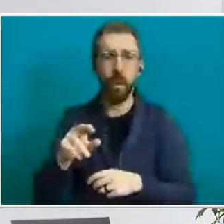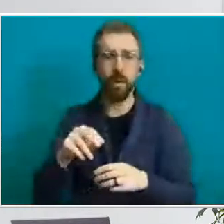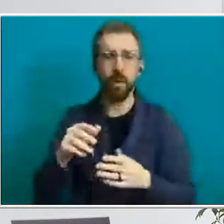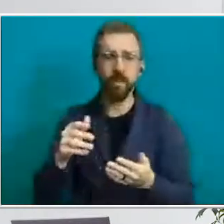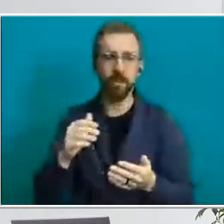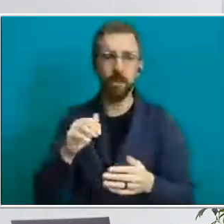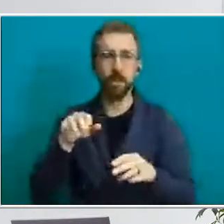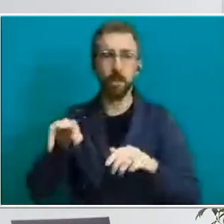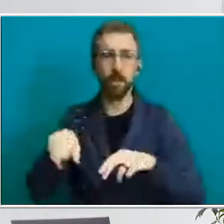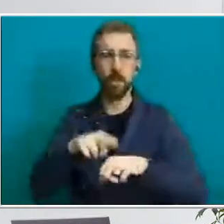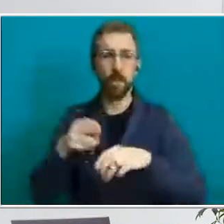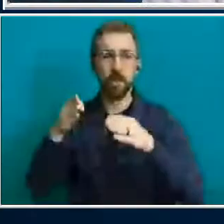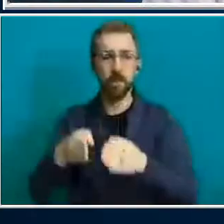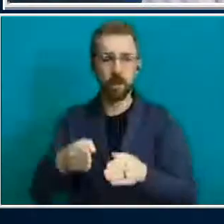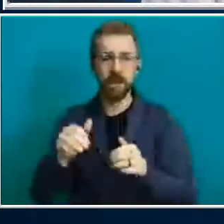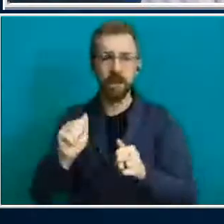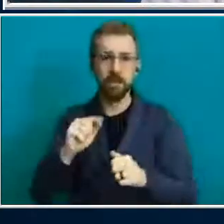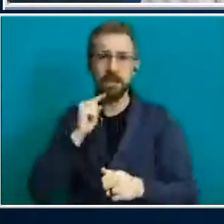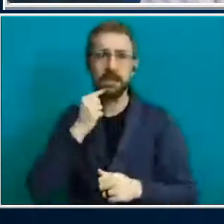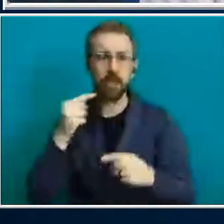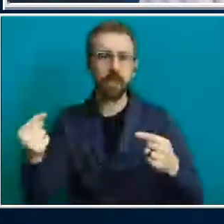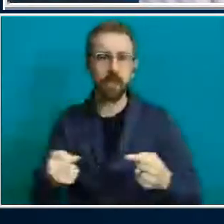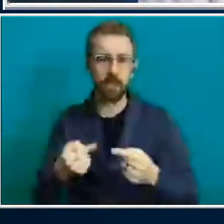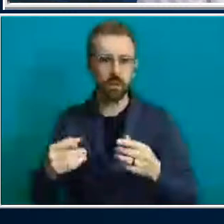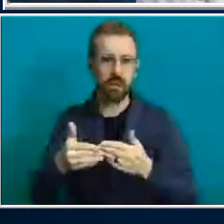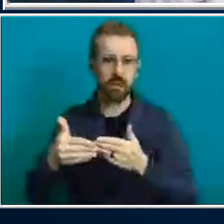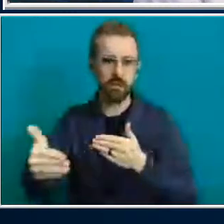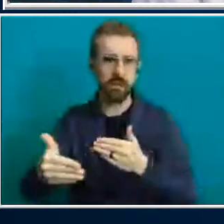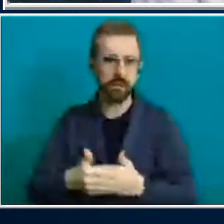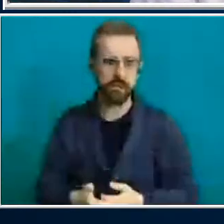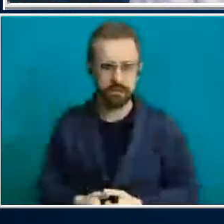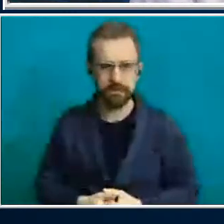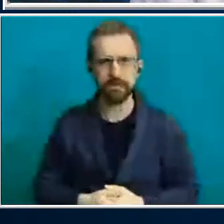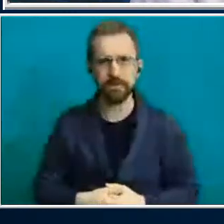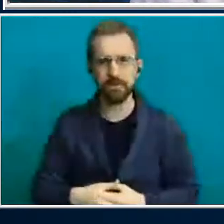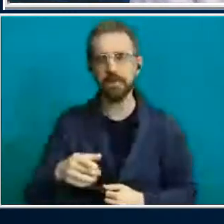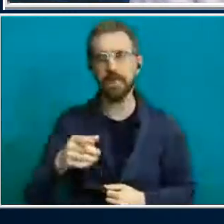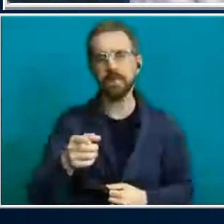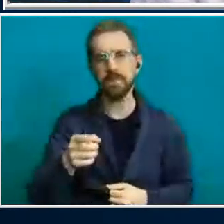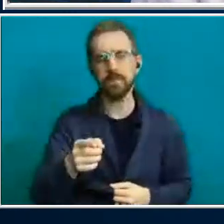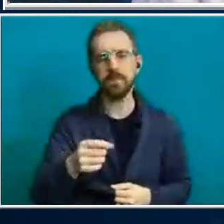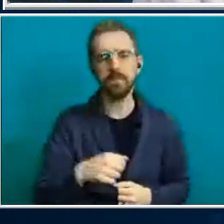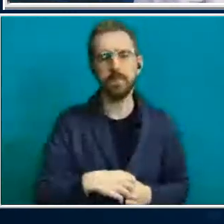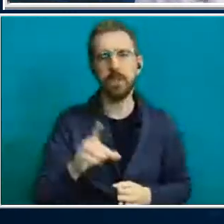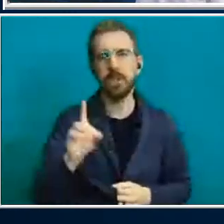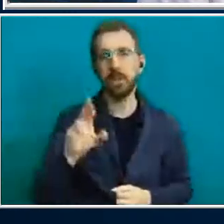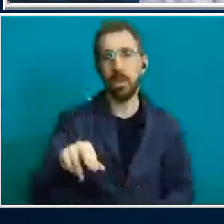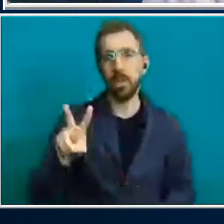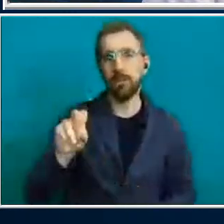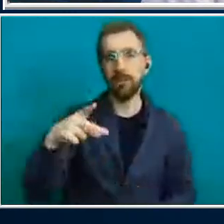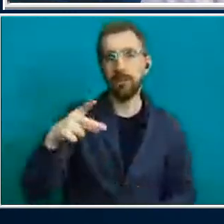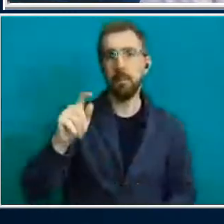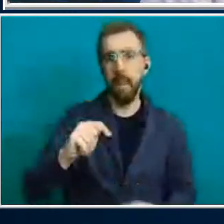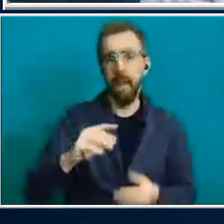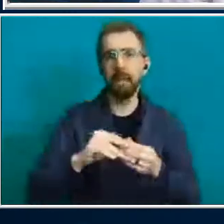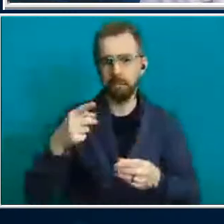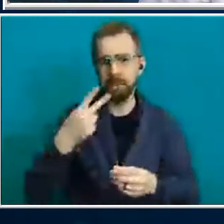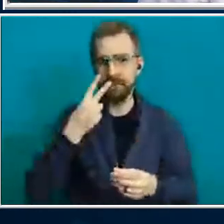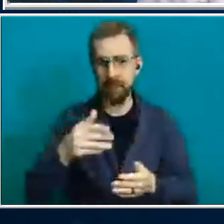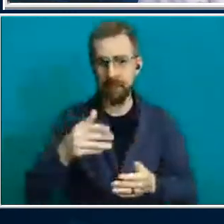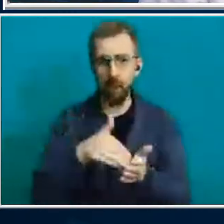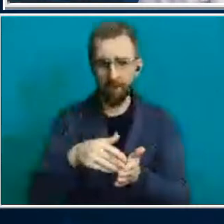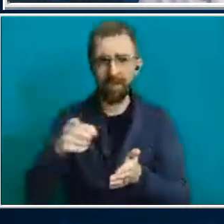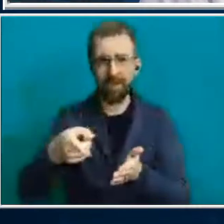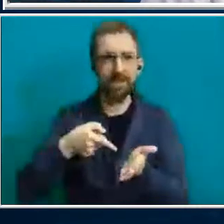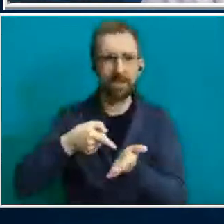treat it appropriately. Okay, and you know, and Dr. Vopat said he sees it a lot. He does specialize in foot and ankle surgery within